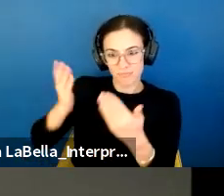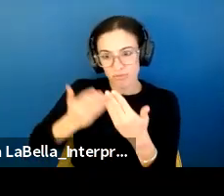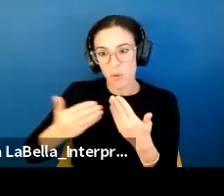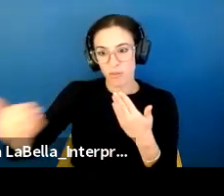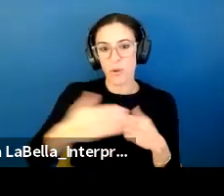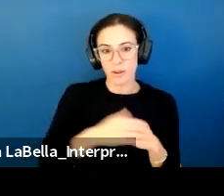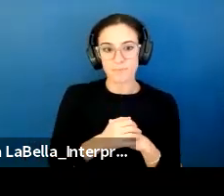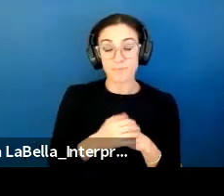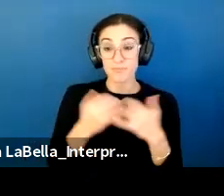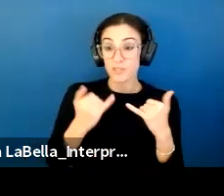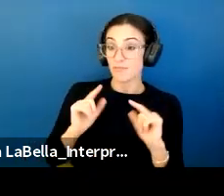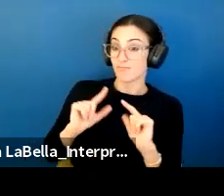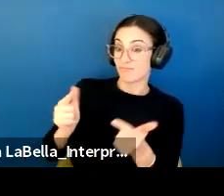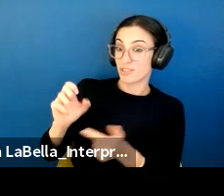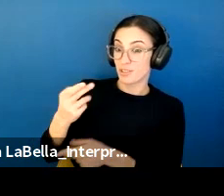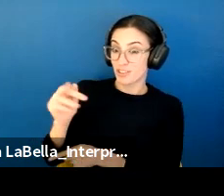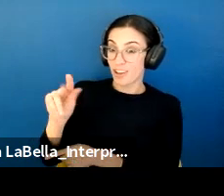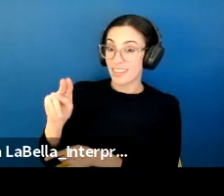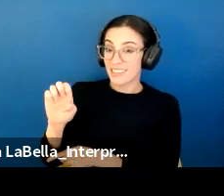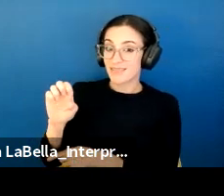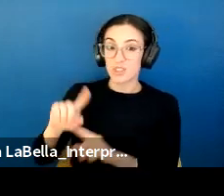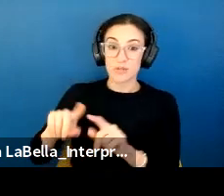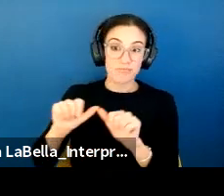to engage us in discussion.